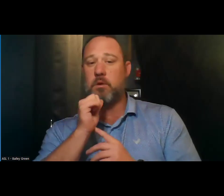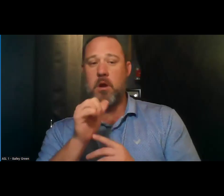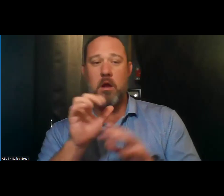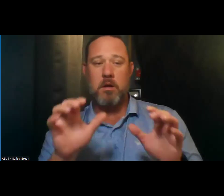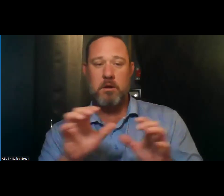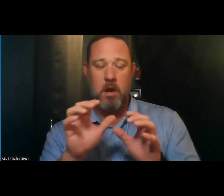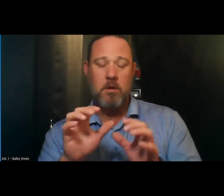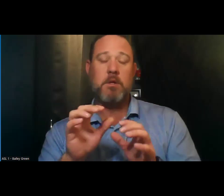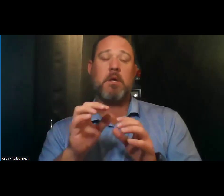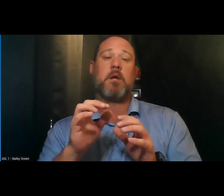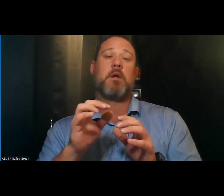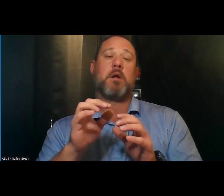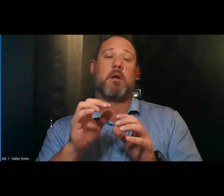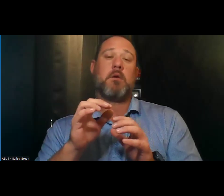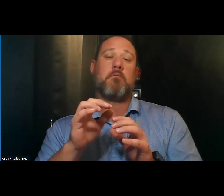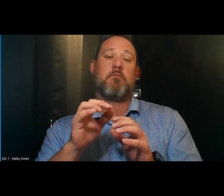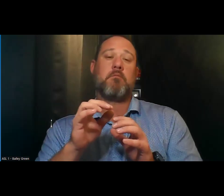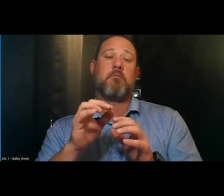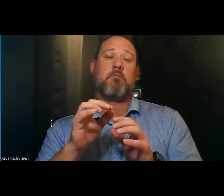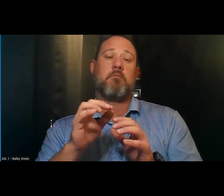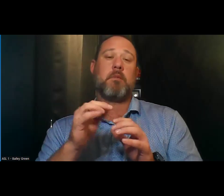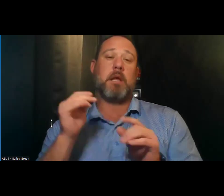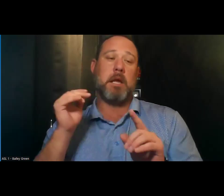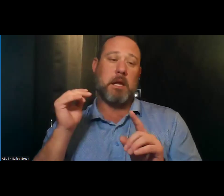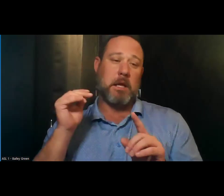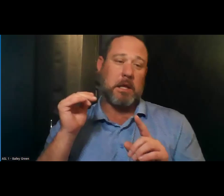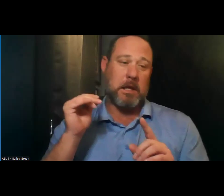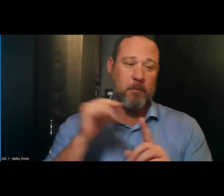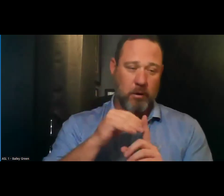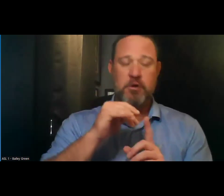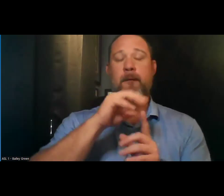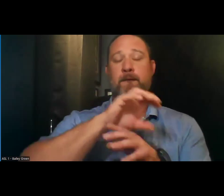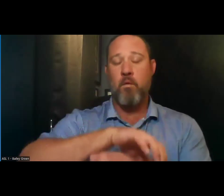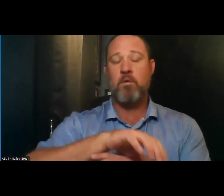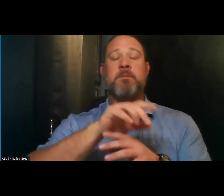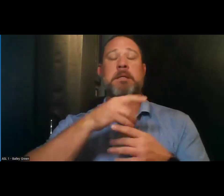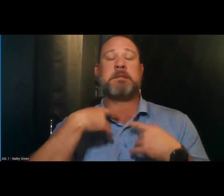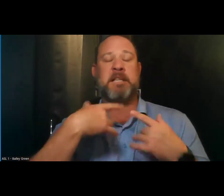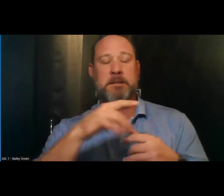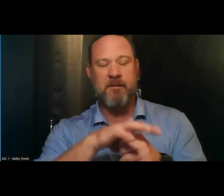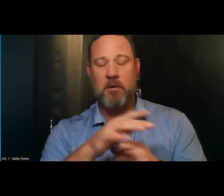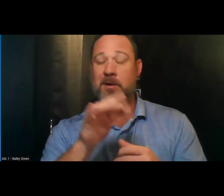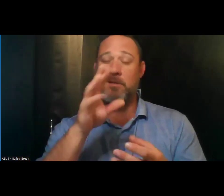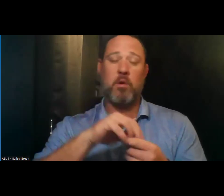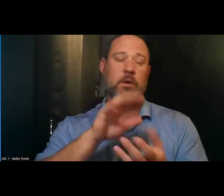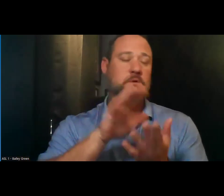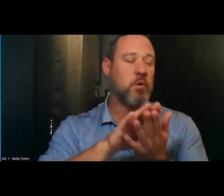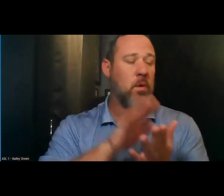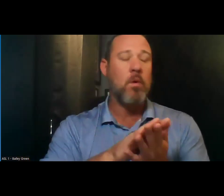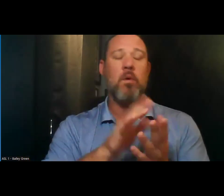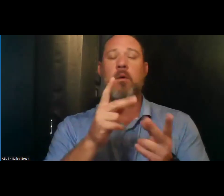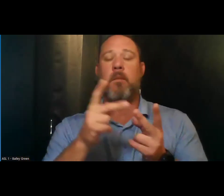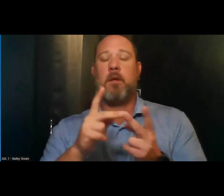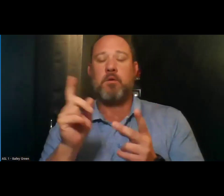immigration enforcement in areas that are deemed sensitive. So that would include schools, it would include places where people